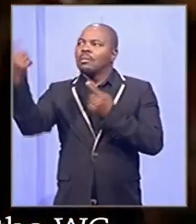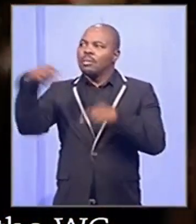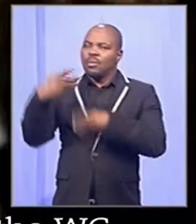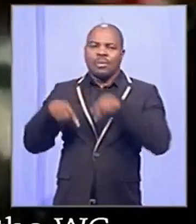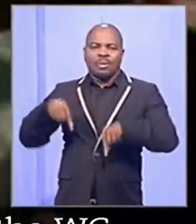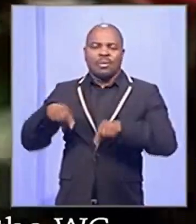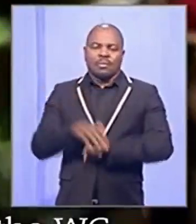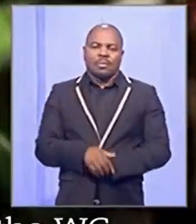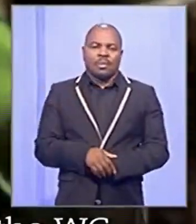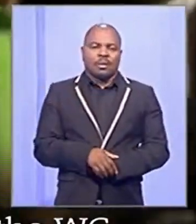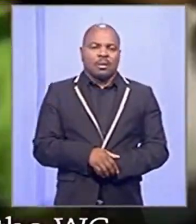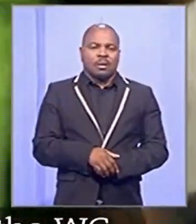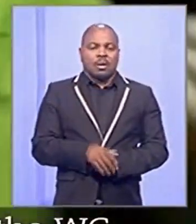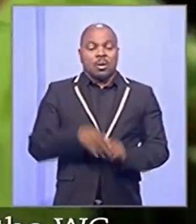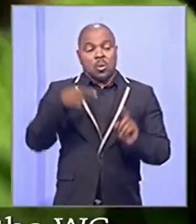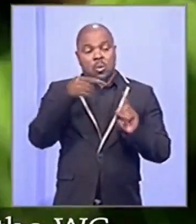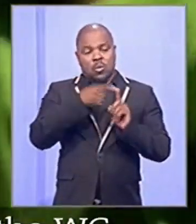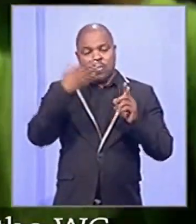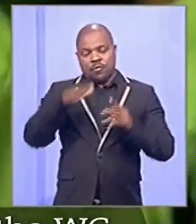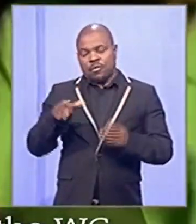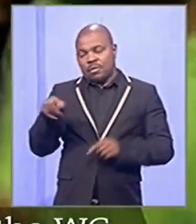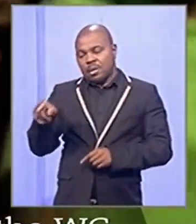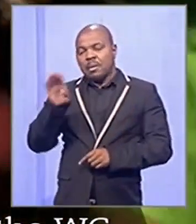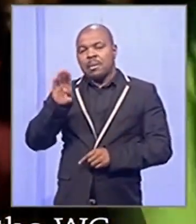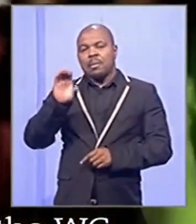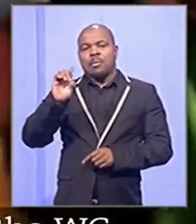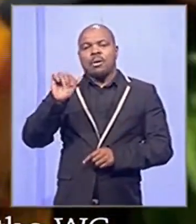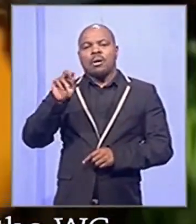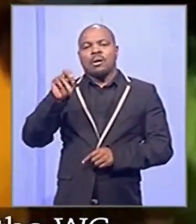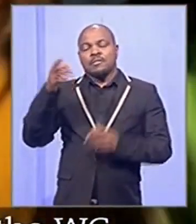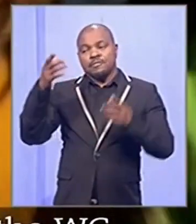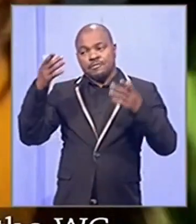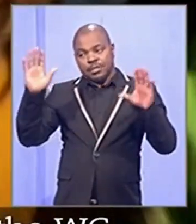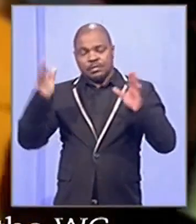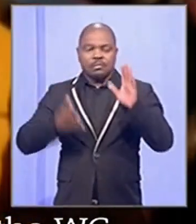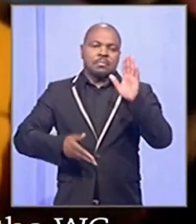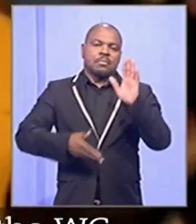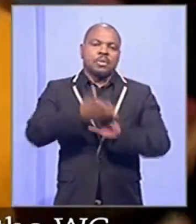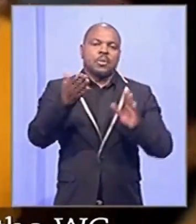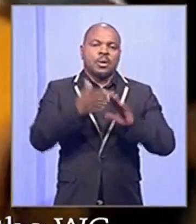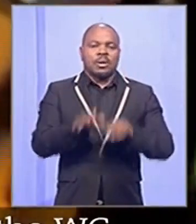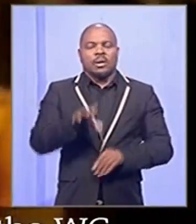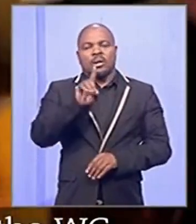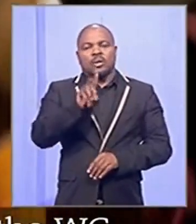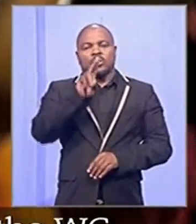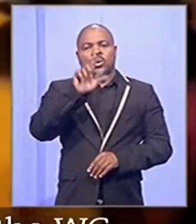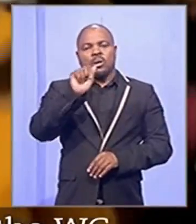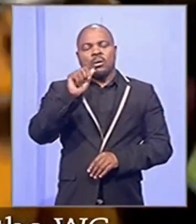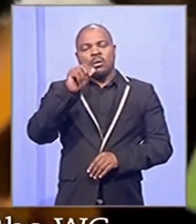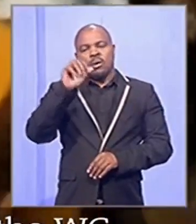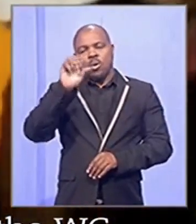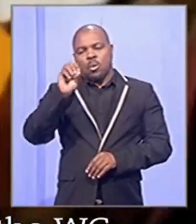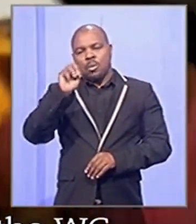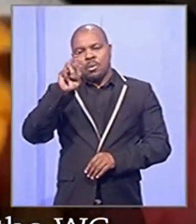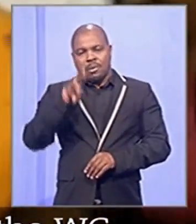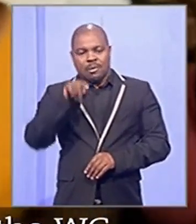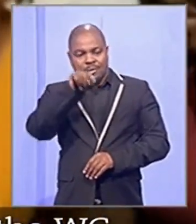jobs. Most of people of factory of Woolsley, we take out people's side. Kamora o thaothela dikgetho le batweng la